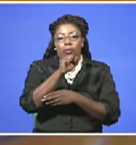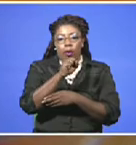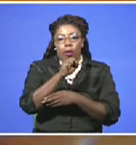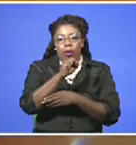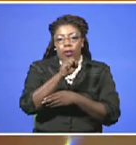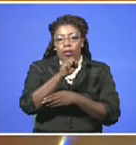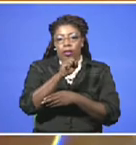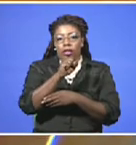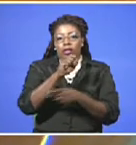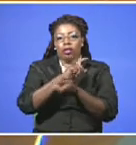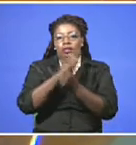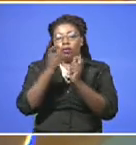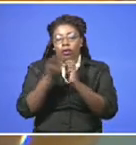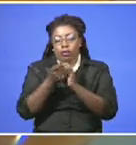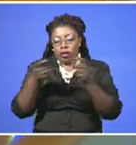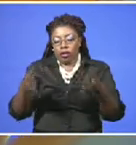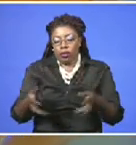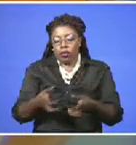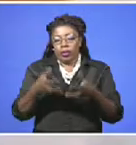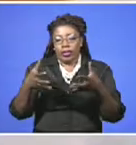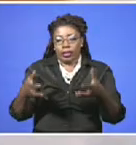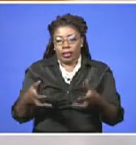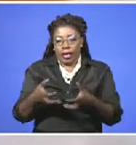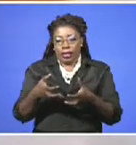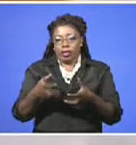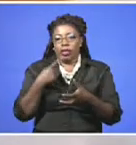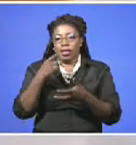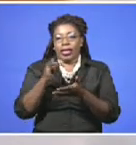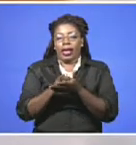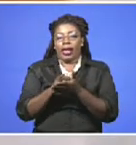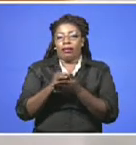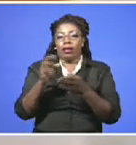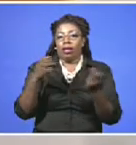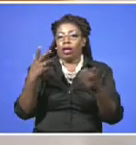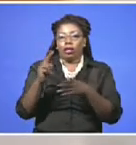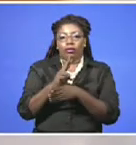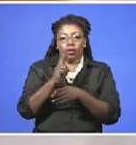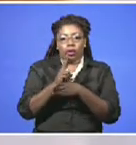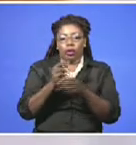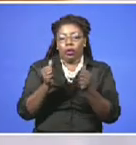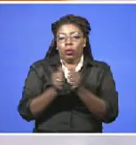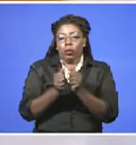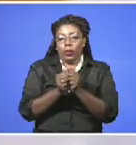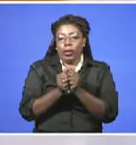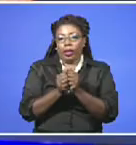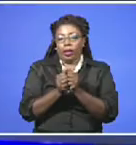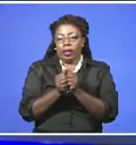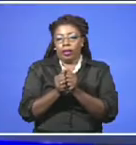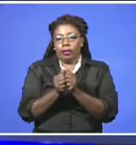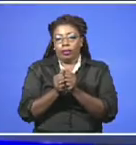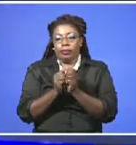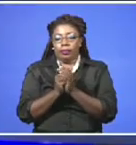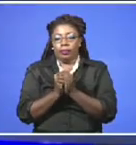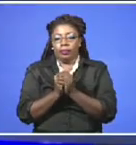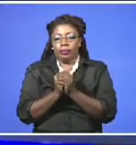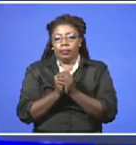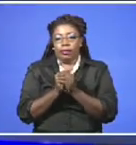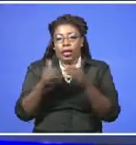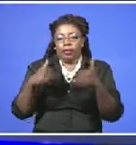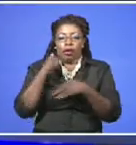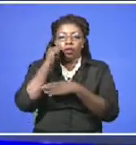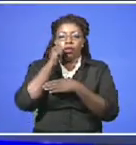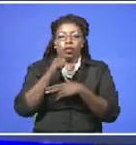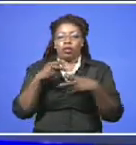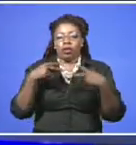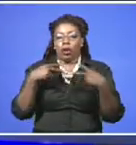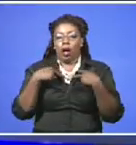a solid comes packed with minerals. She says it has many uses, along with easing menstrual pain. So I've had young girls who've